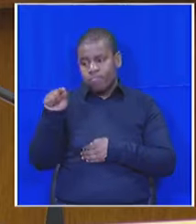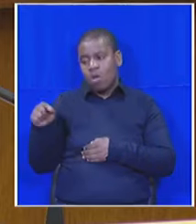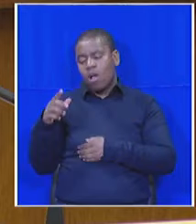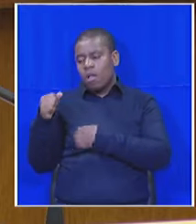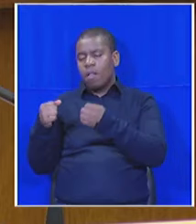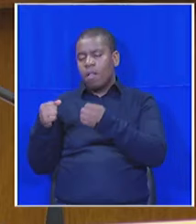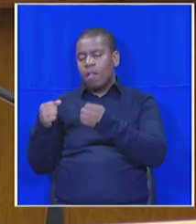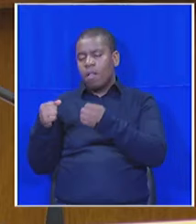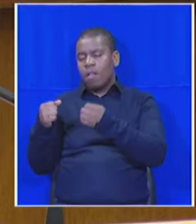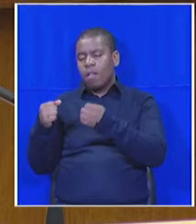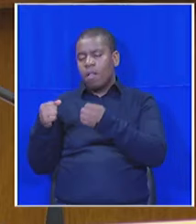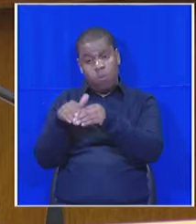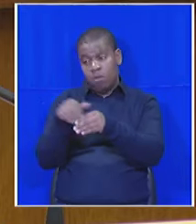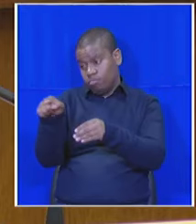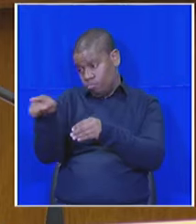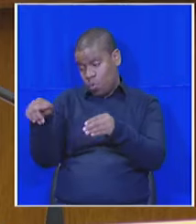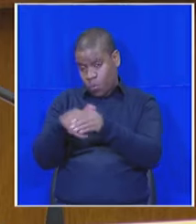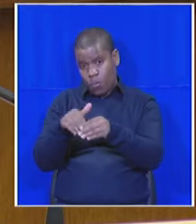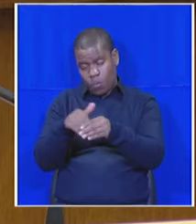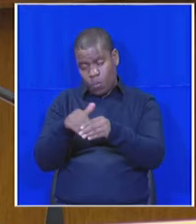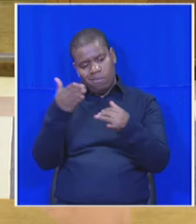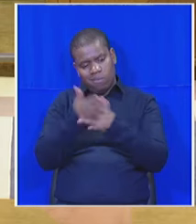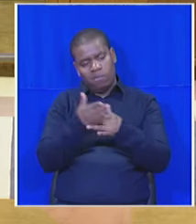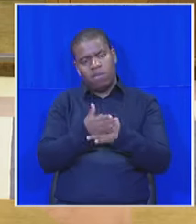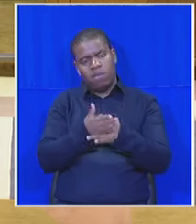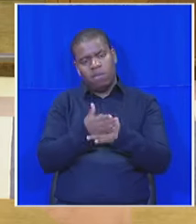why Honourable member, your time is expired.